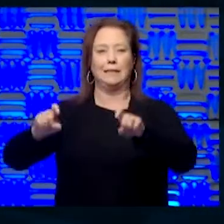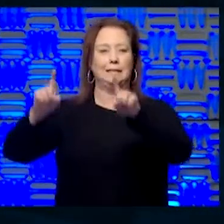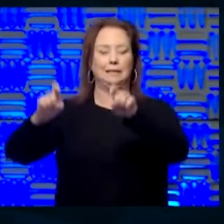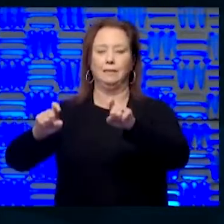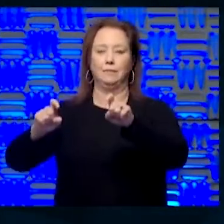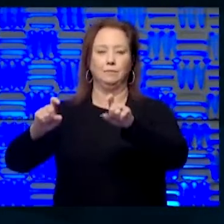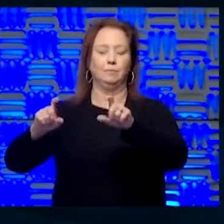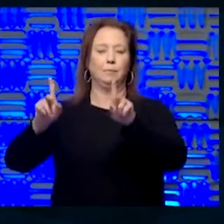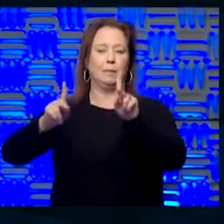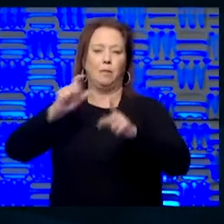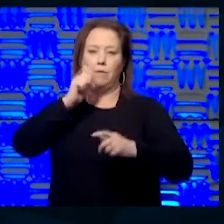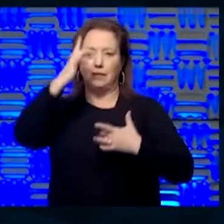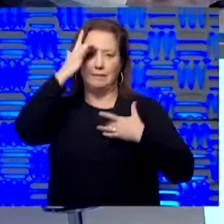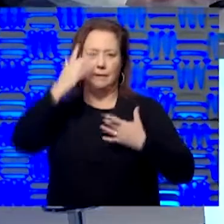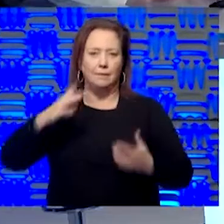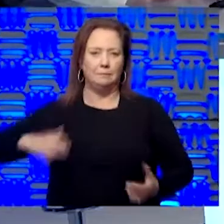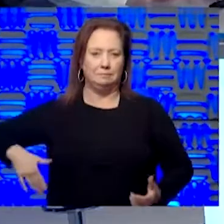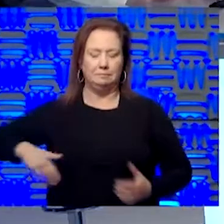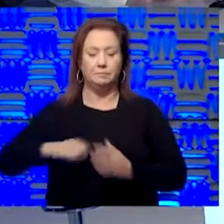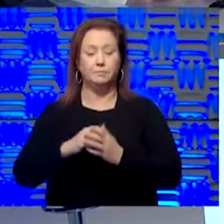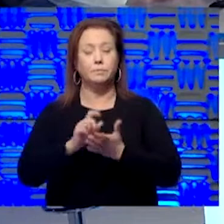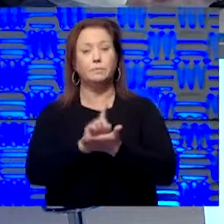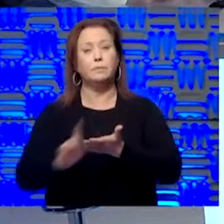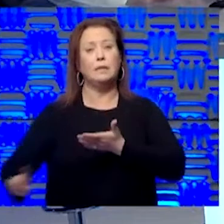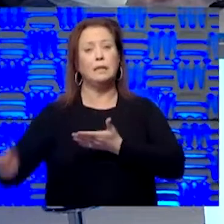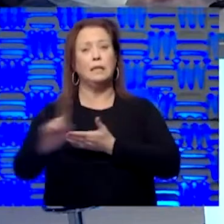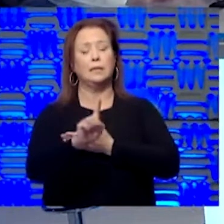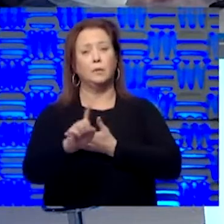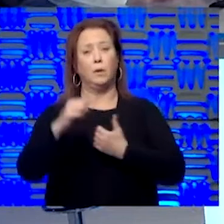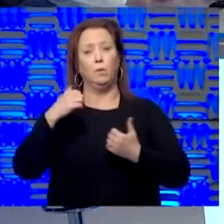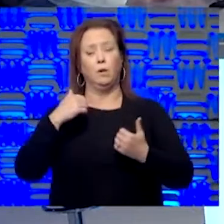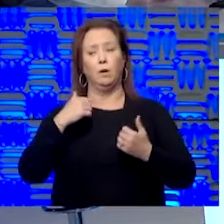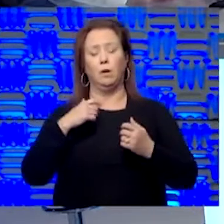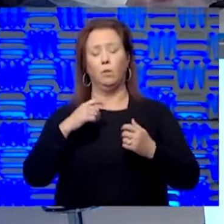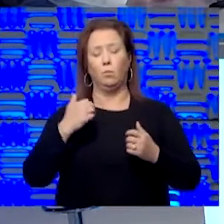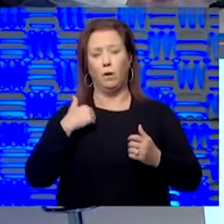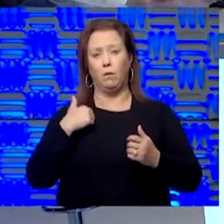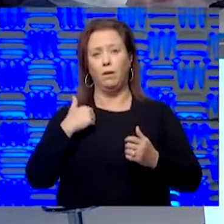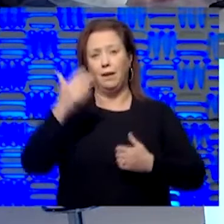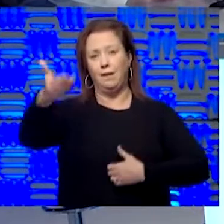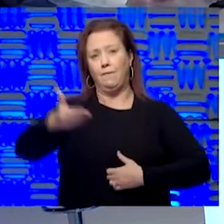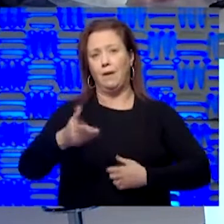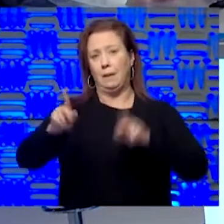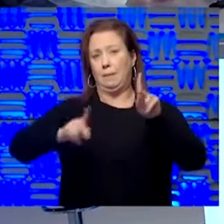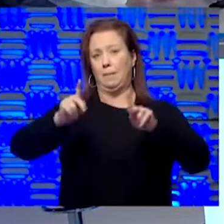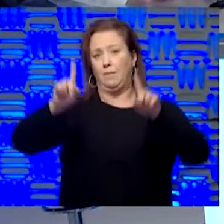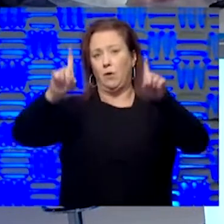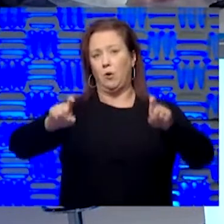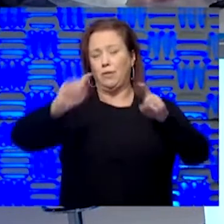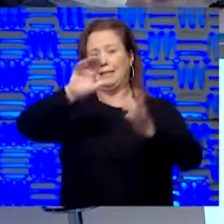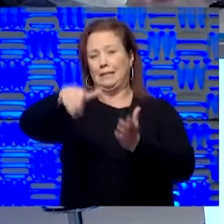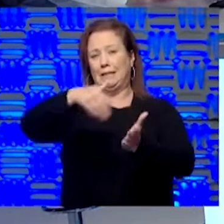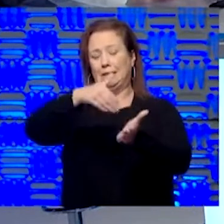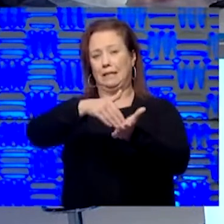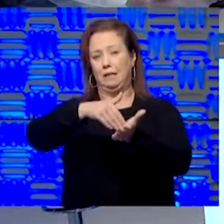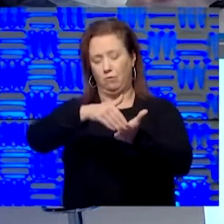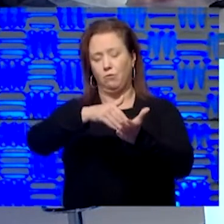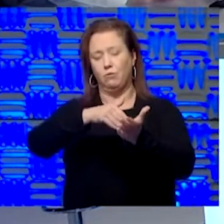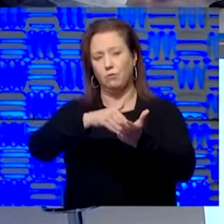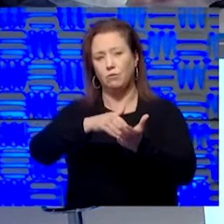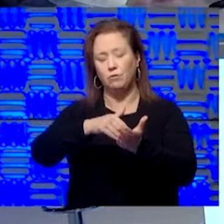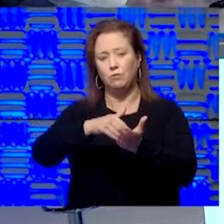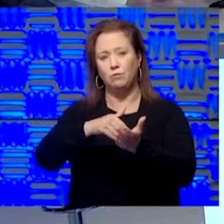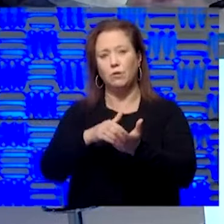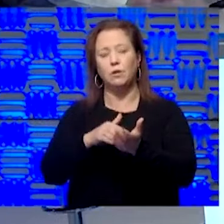that. So I believe next week we'll have some of the folks from our testing center here at KU on our program so